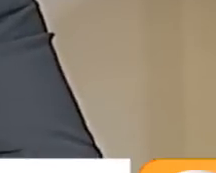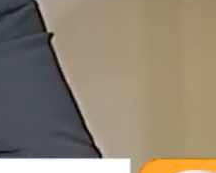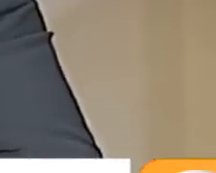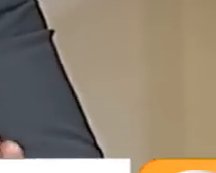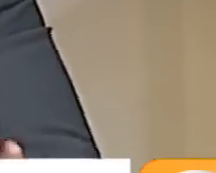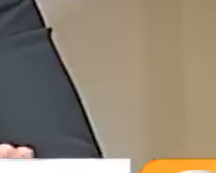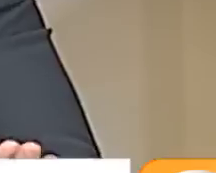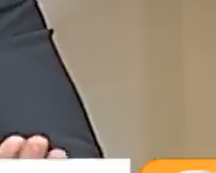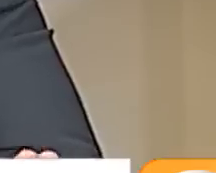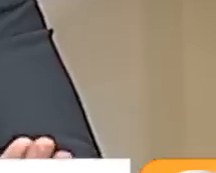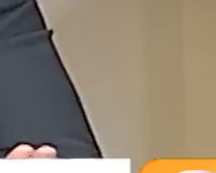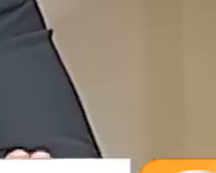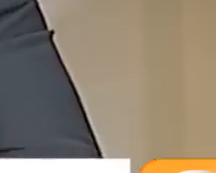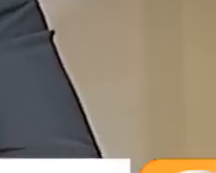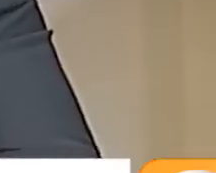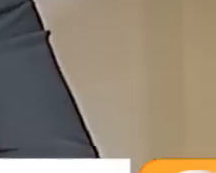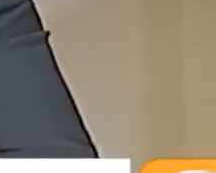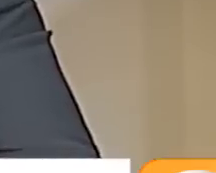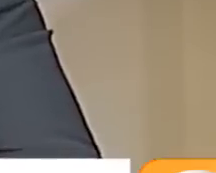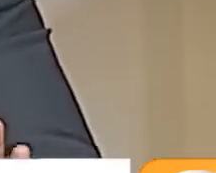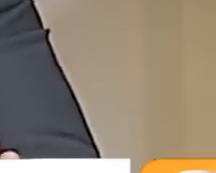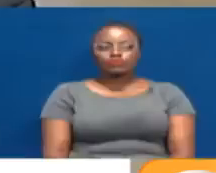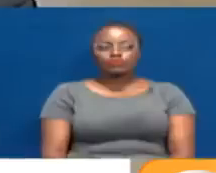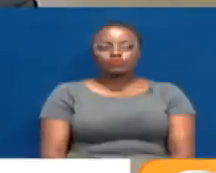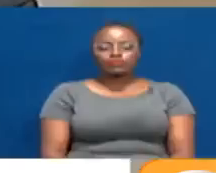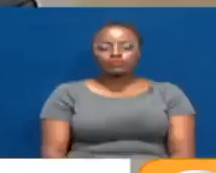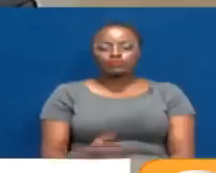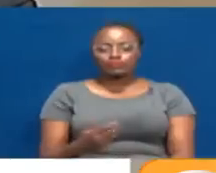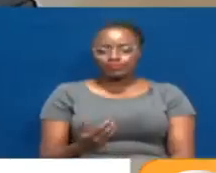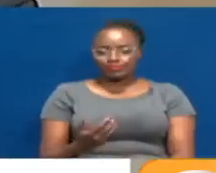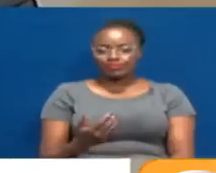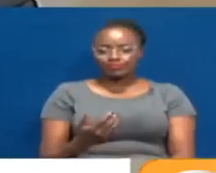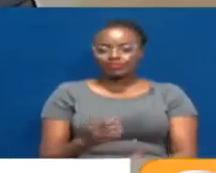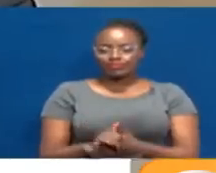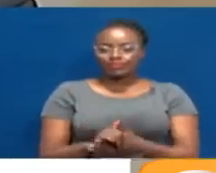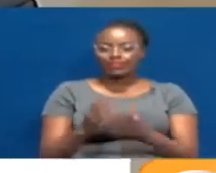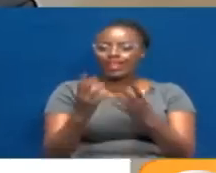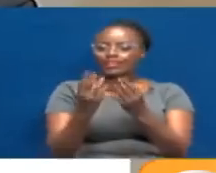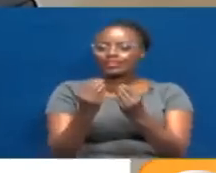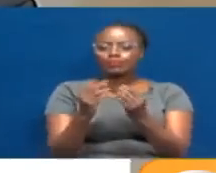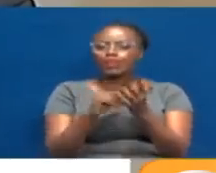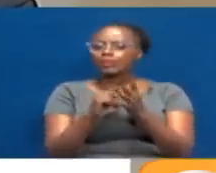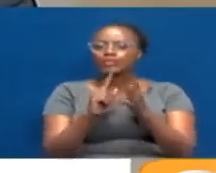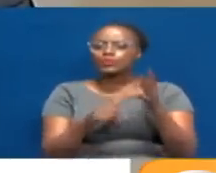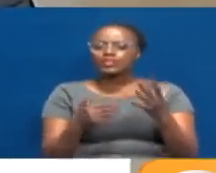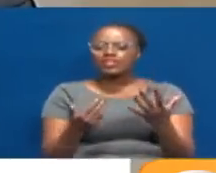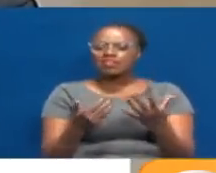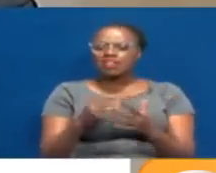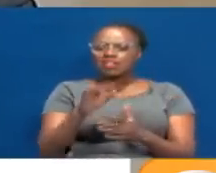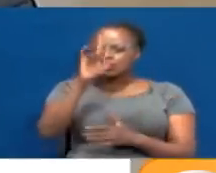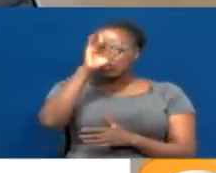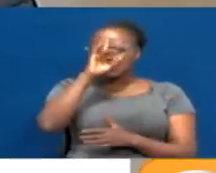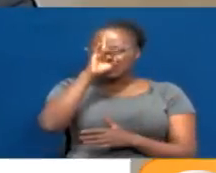made. Usiweke siasa kwa roho, weka kwa lungs. Simply put, it is never that